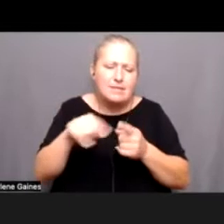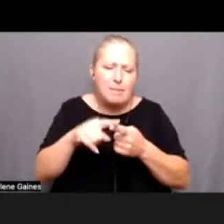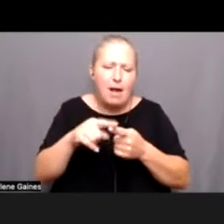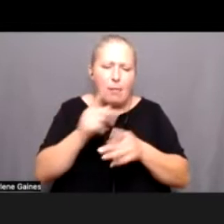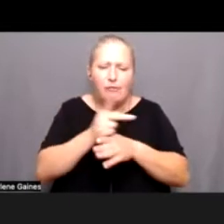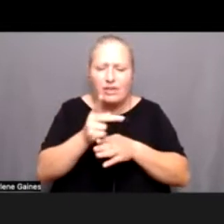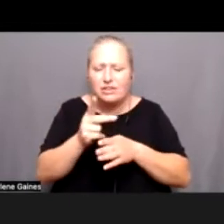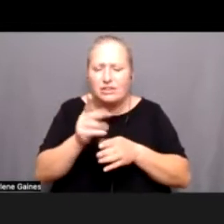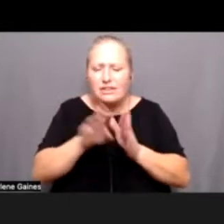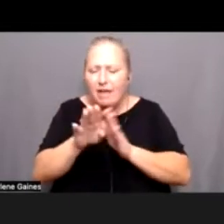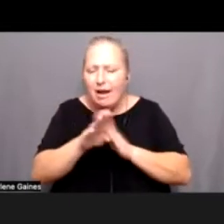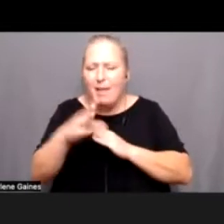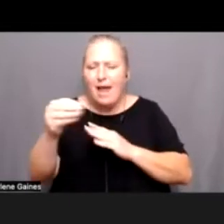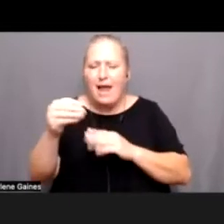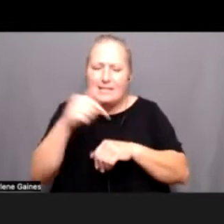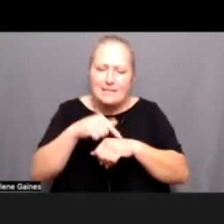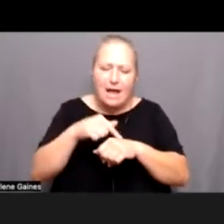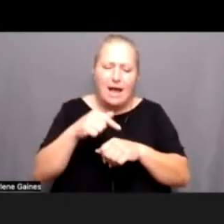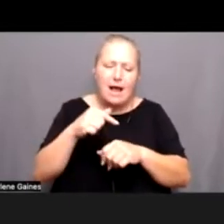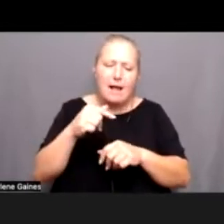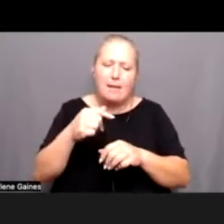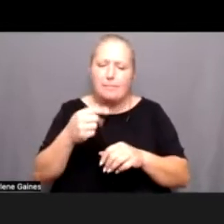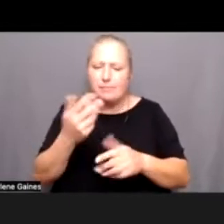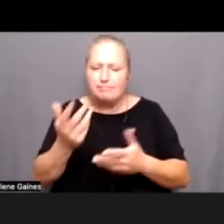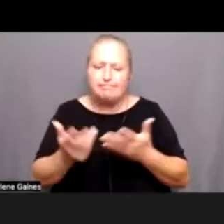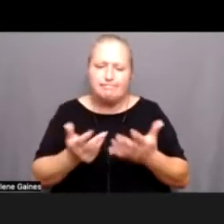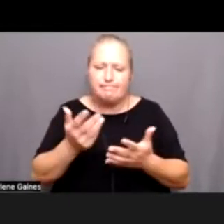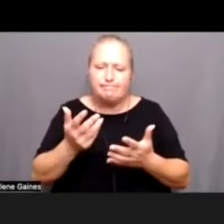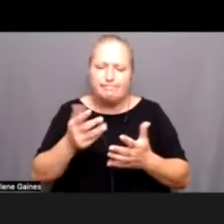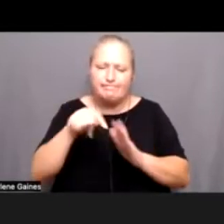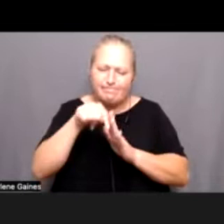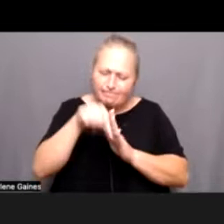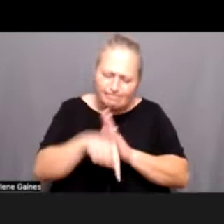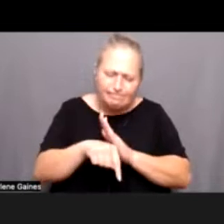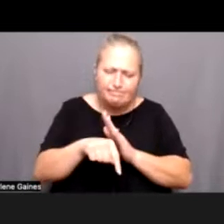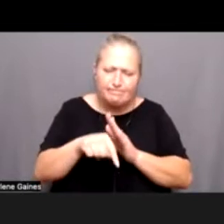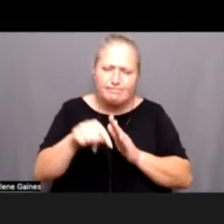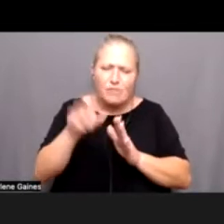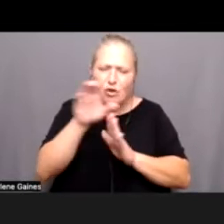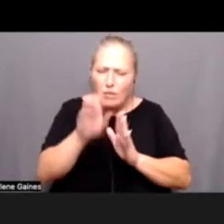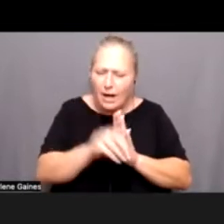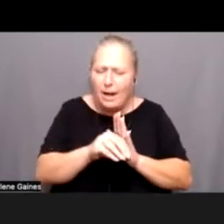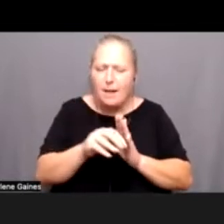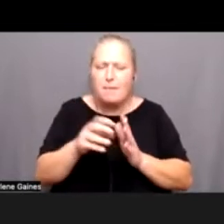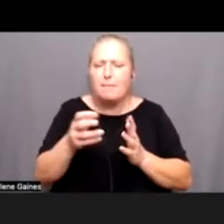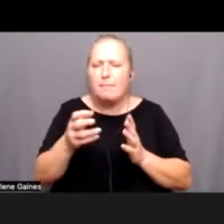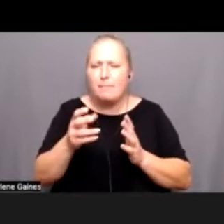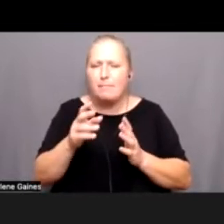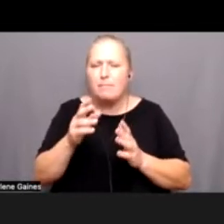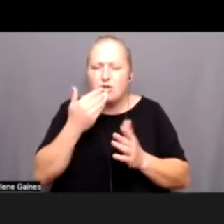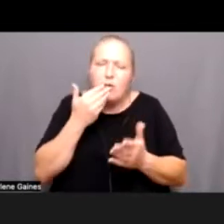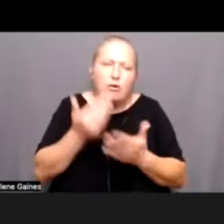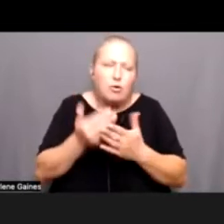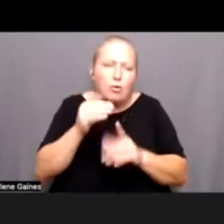professional development and just having some time to really dig deep in some of the curriculum, it's a good reminder.